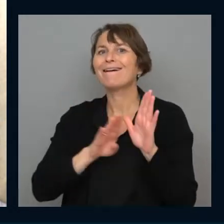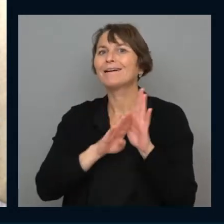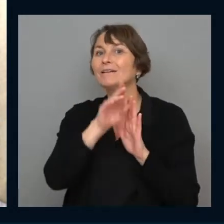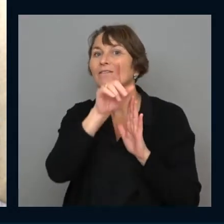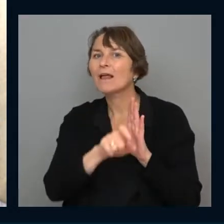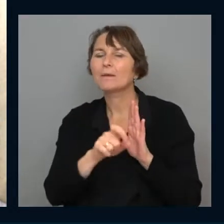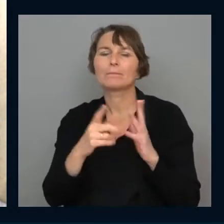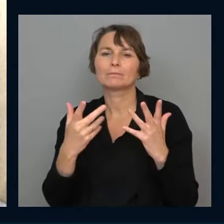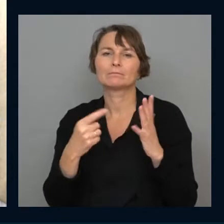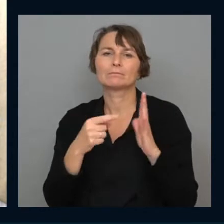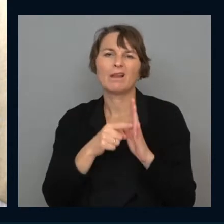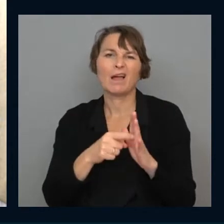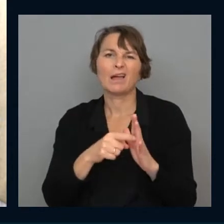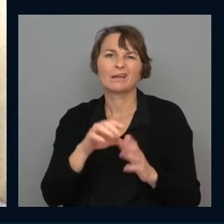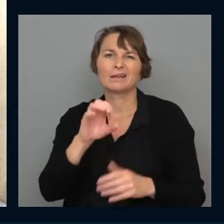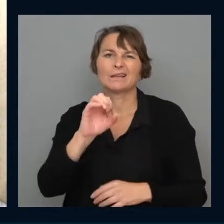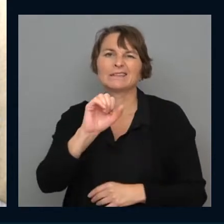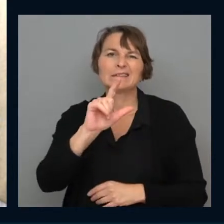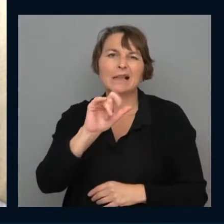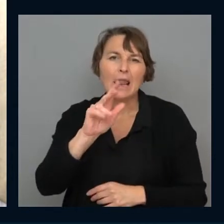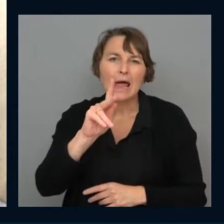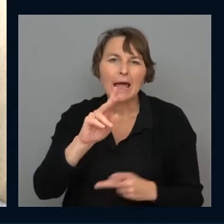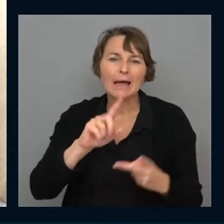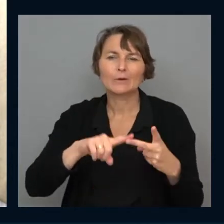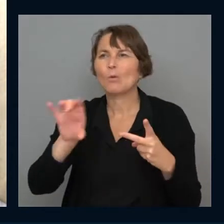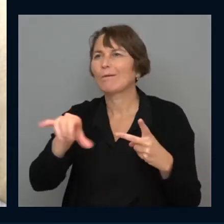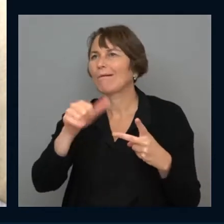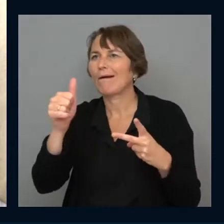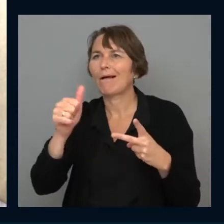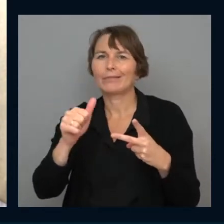or Slack or whatever type of channel you want to do.